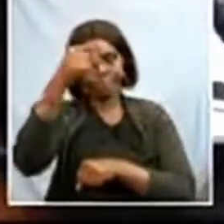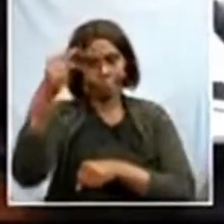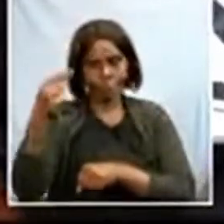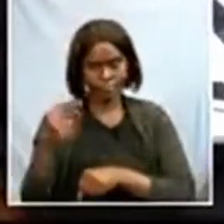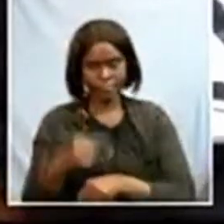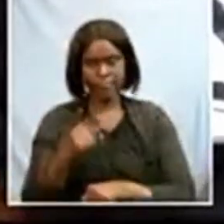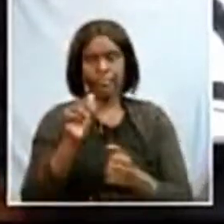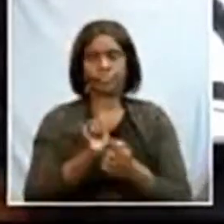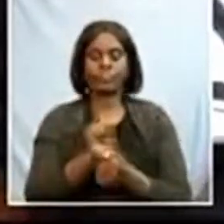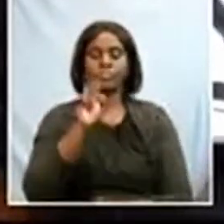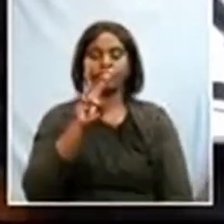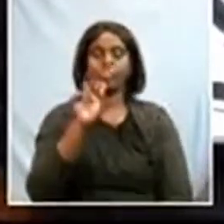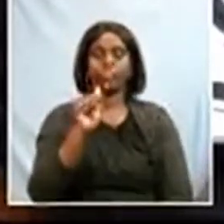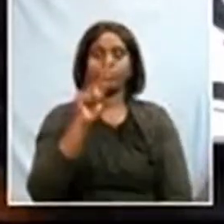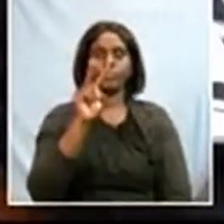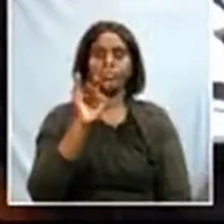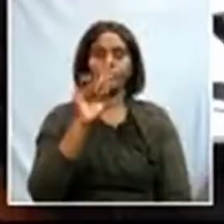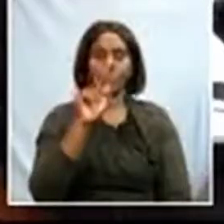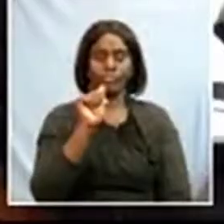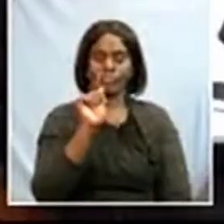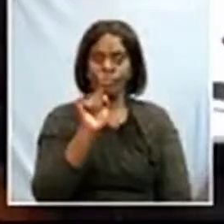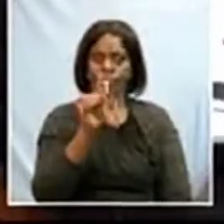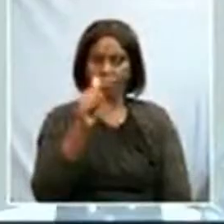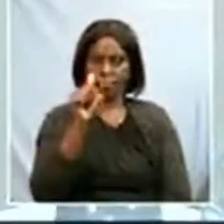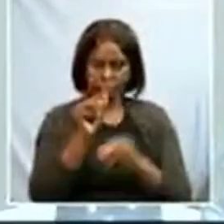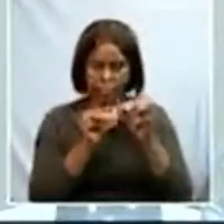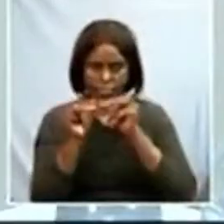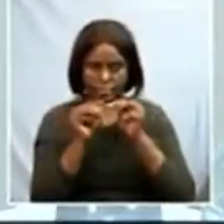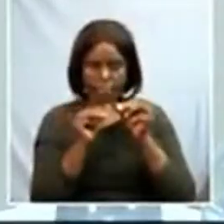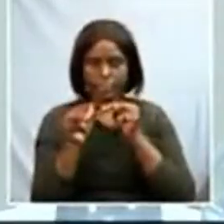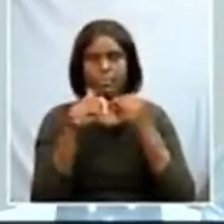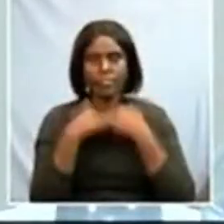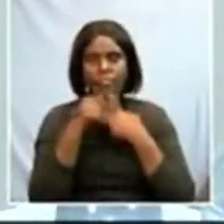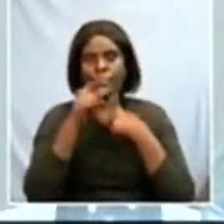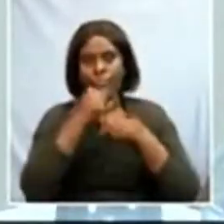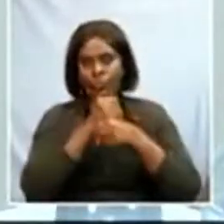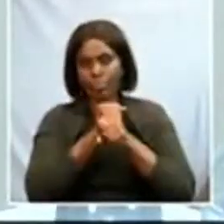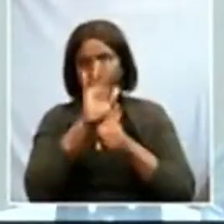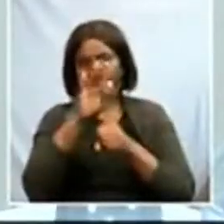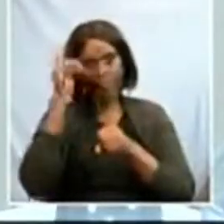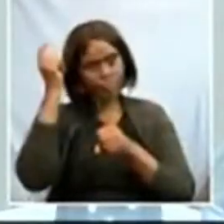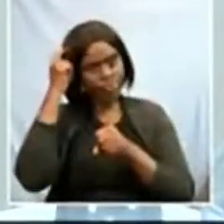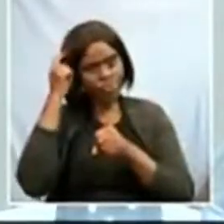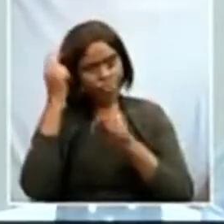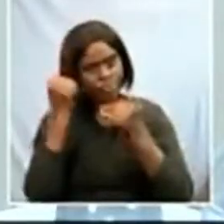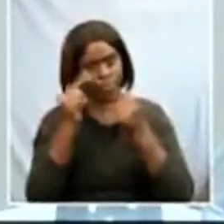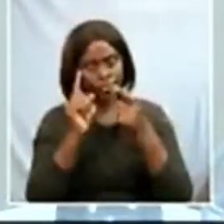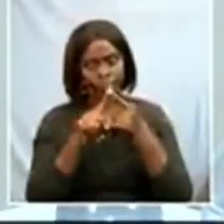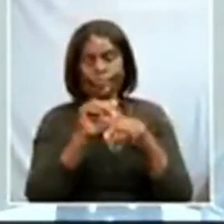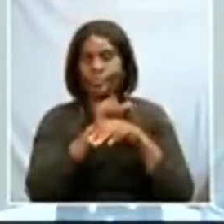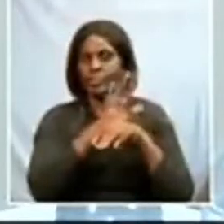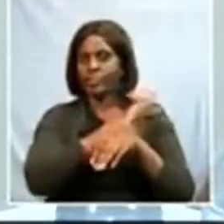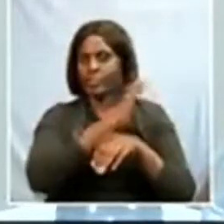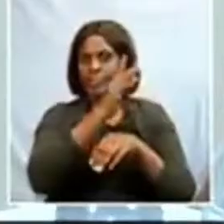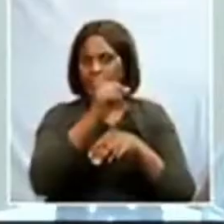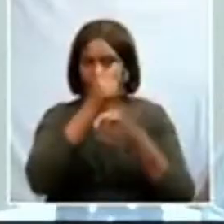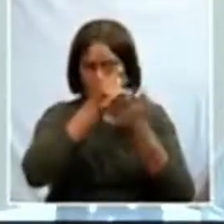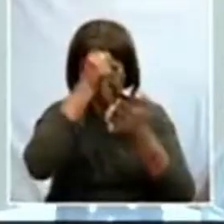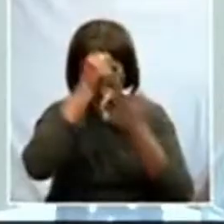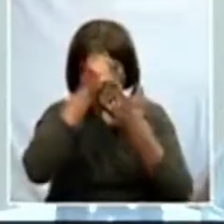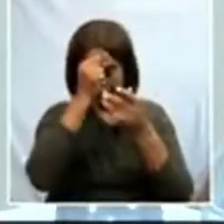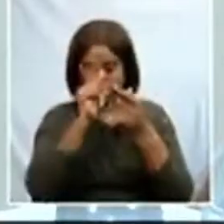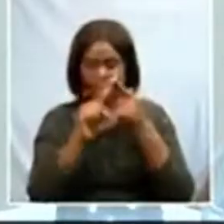Vavika, you as management, have you made up your minds to send back the students